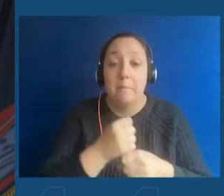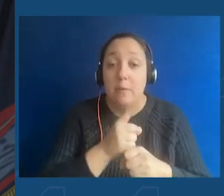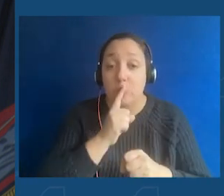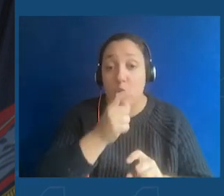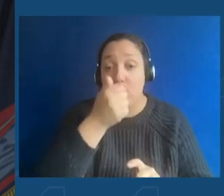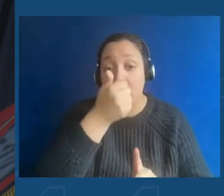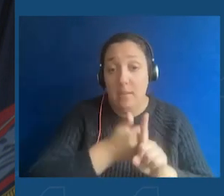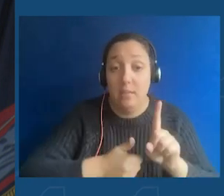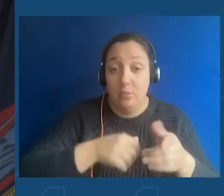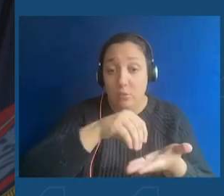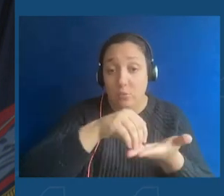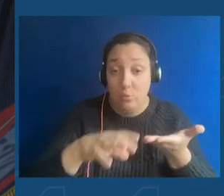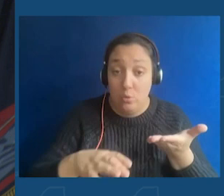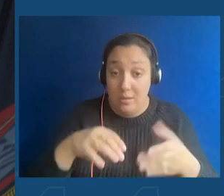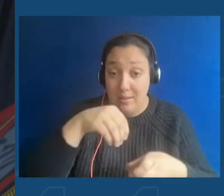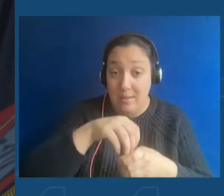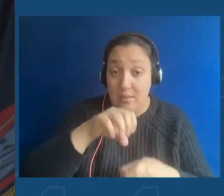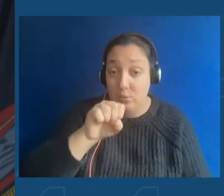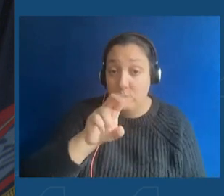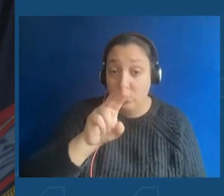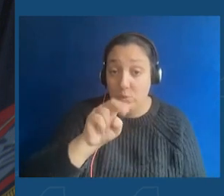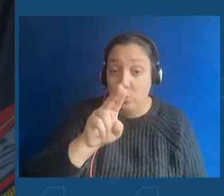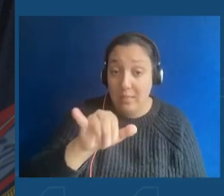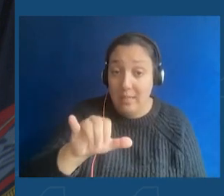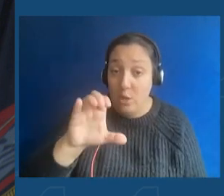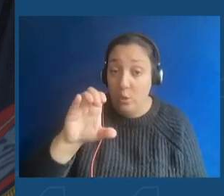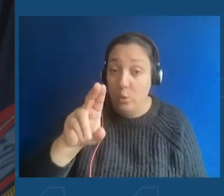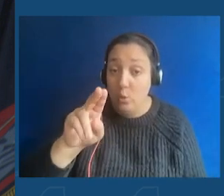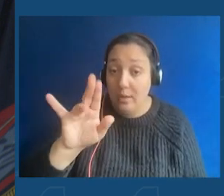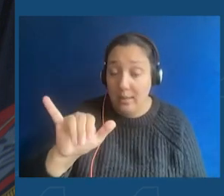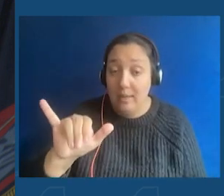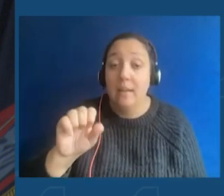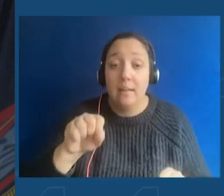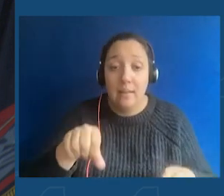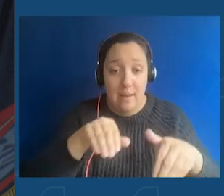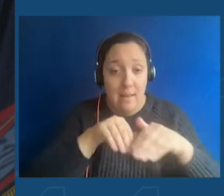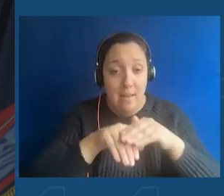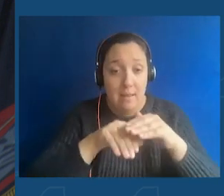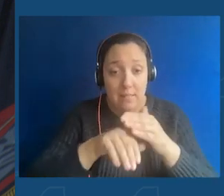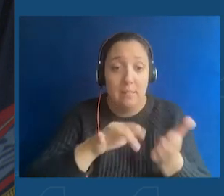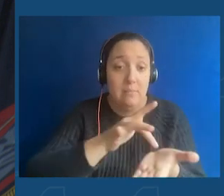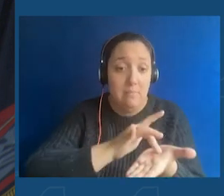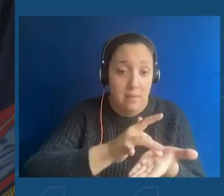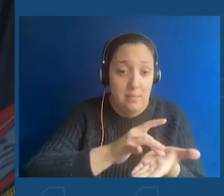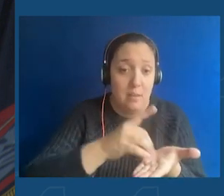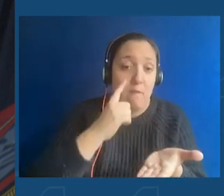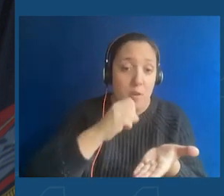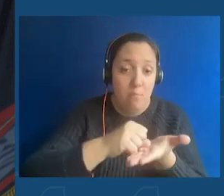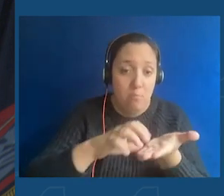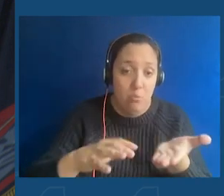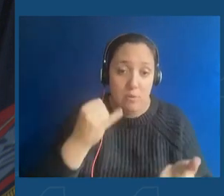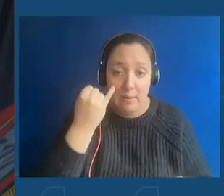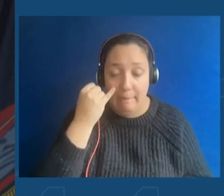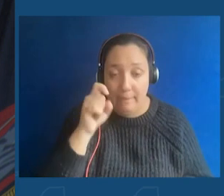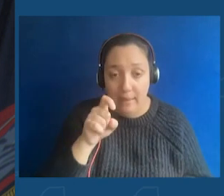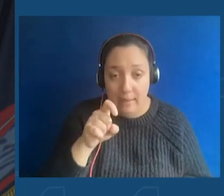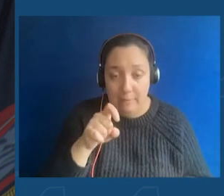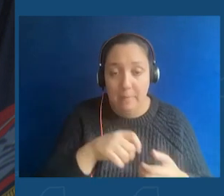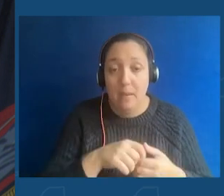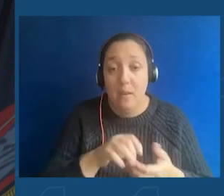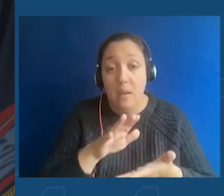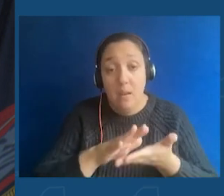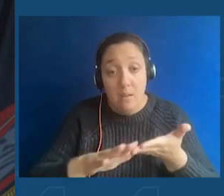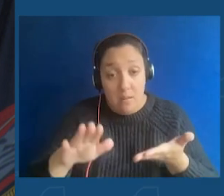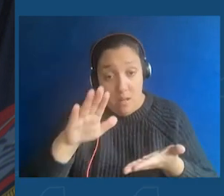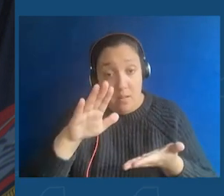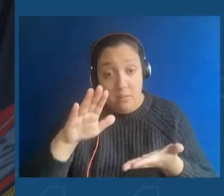in a SUNY or CUNY college will be able to access medication abortion should they need it. College-age New Yorkers are more